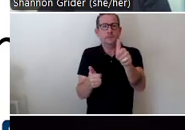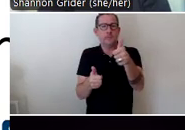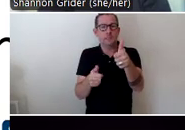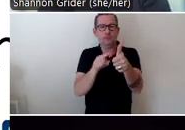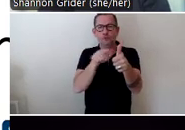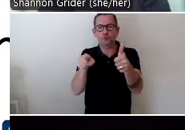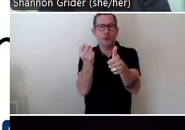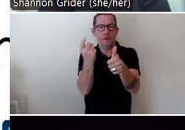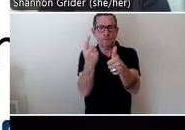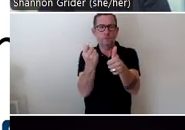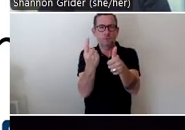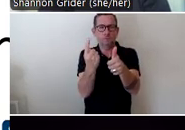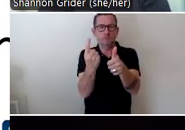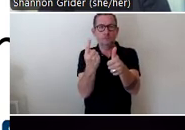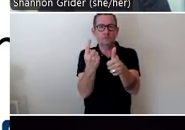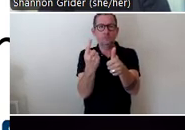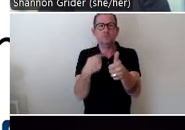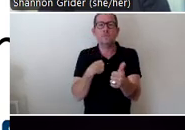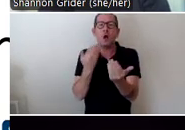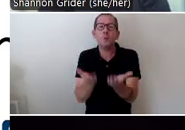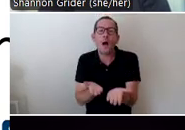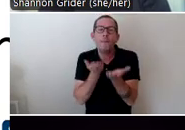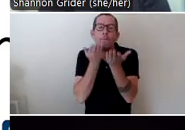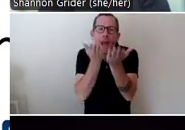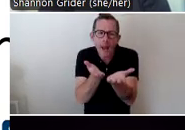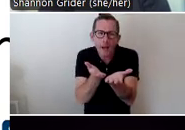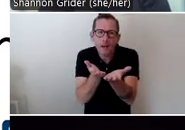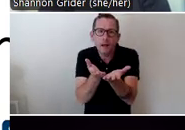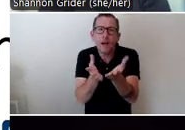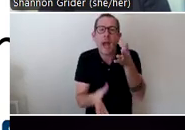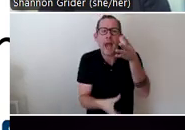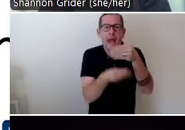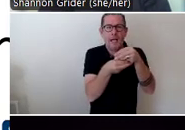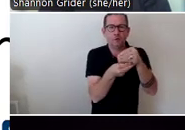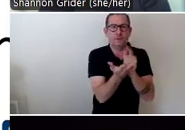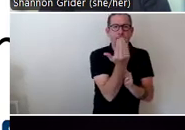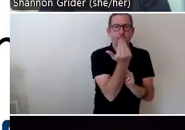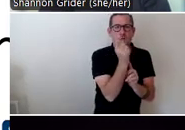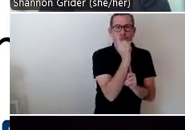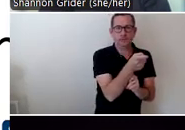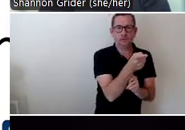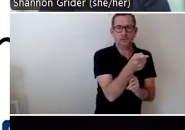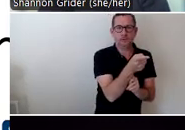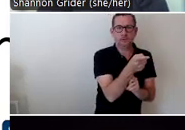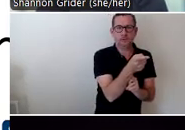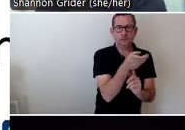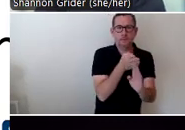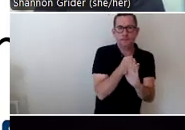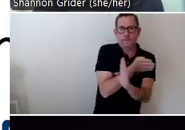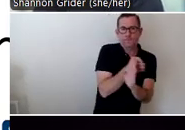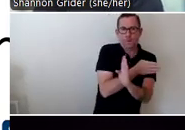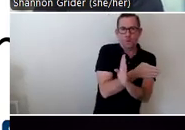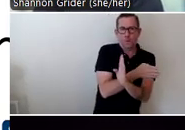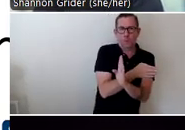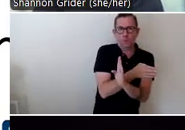example, if you have an appointment and it's 10 to 11, I highly recommend, add